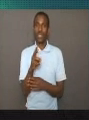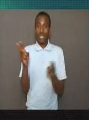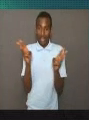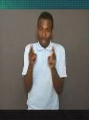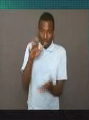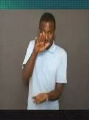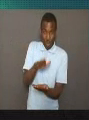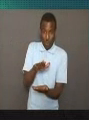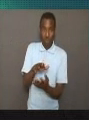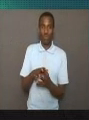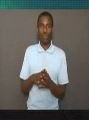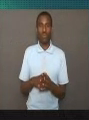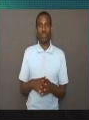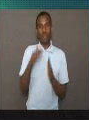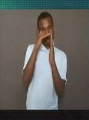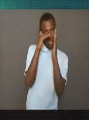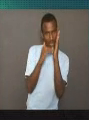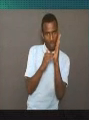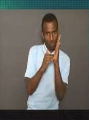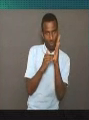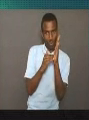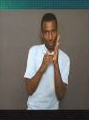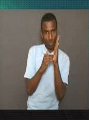reservoir, the system,